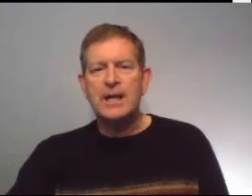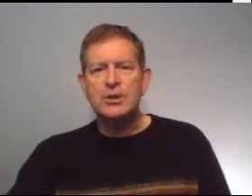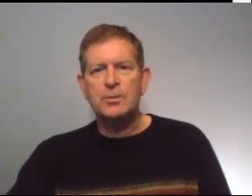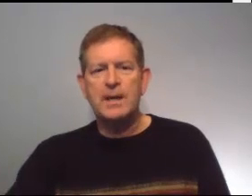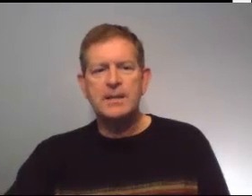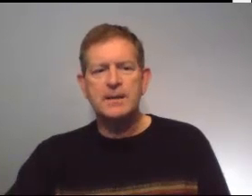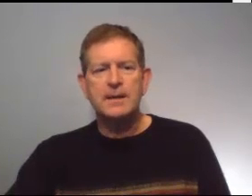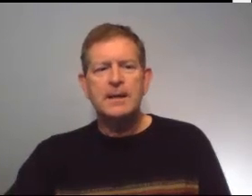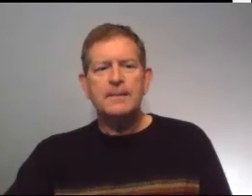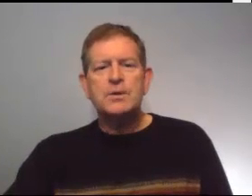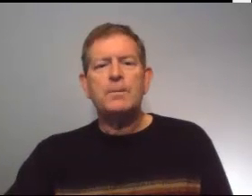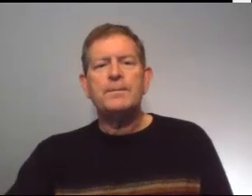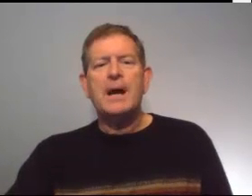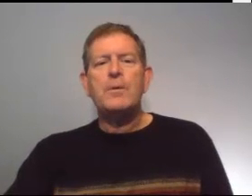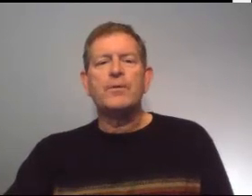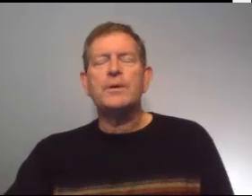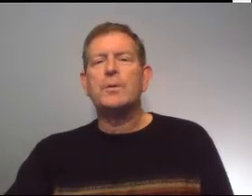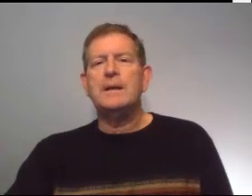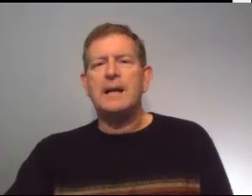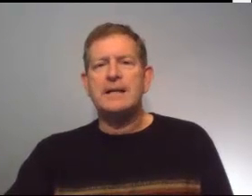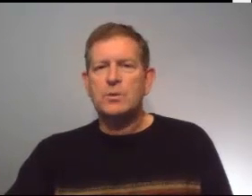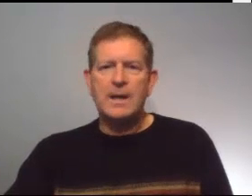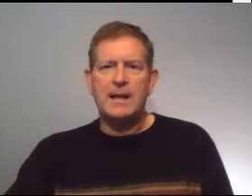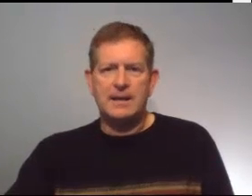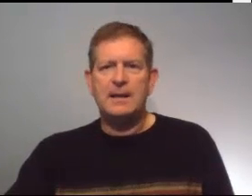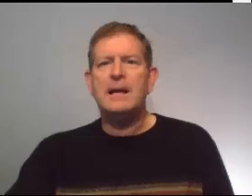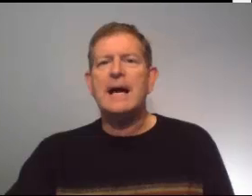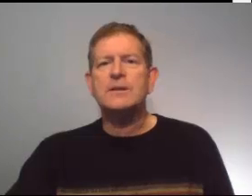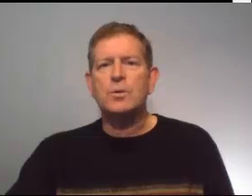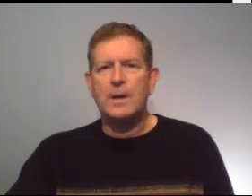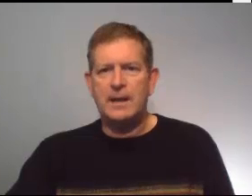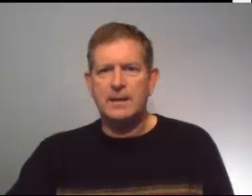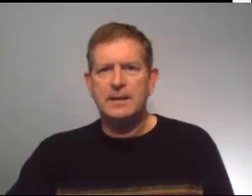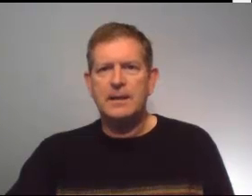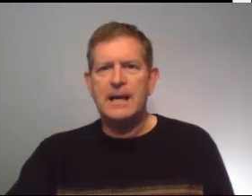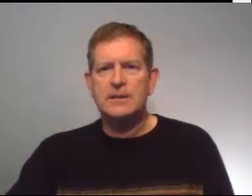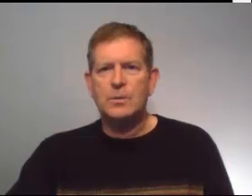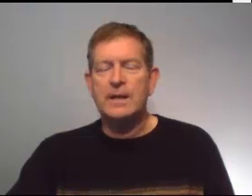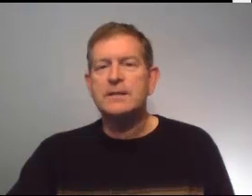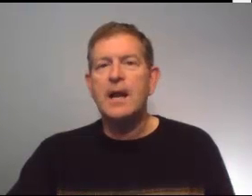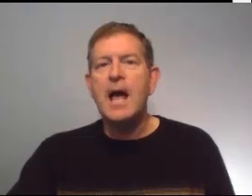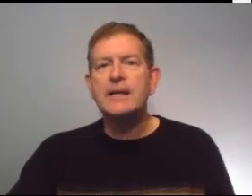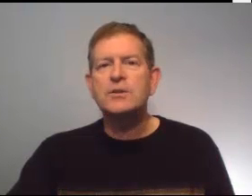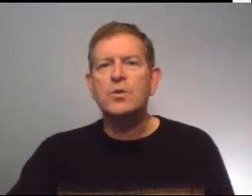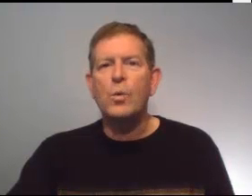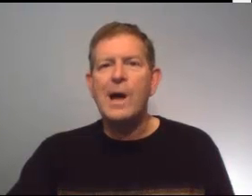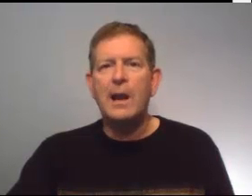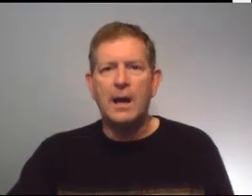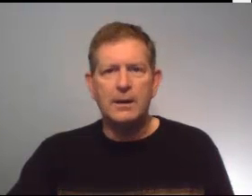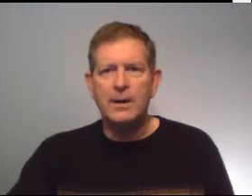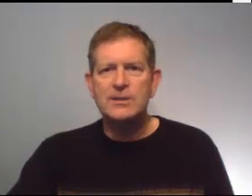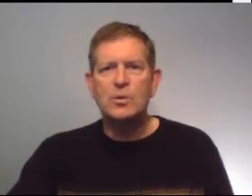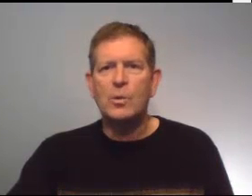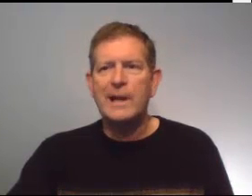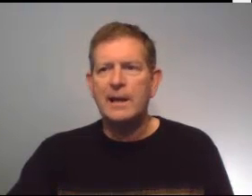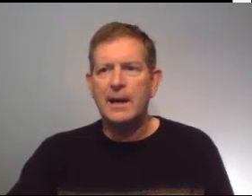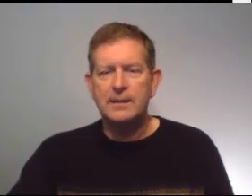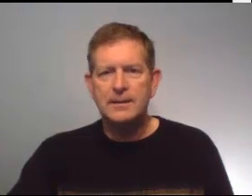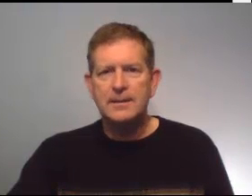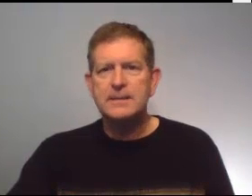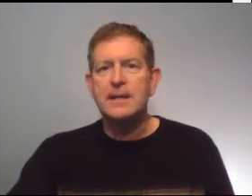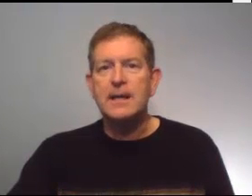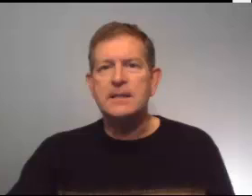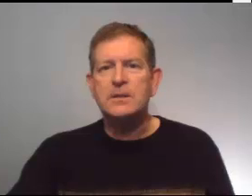particular section right here. So now we've learned the word la escuela, la escuela, la escuela. It's not escuela or